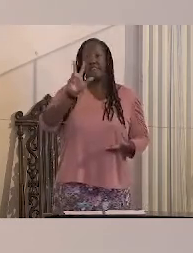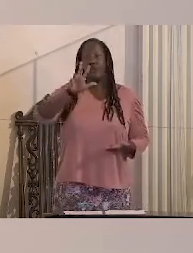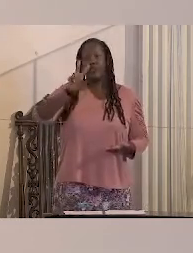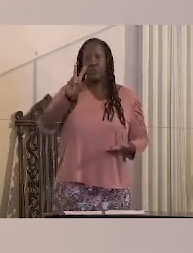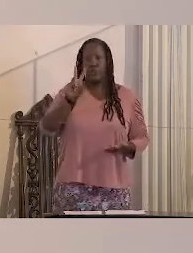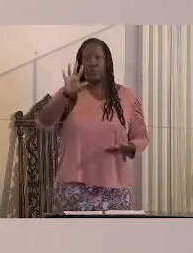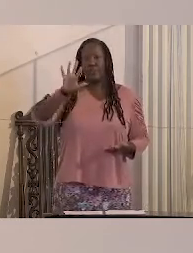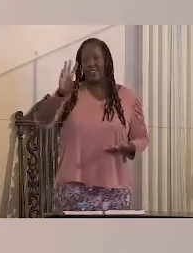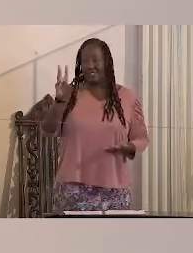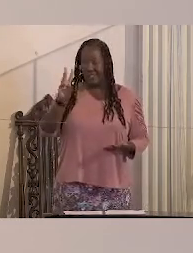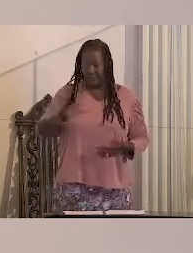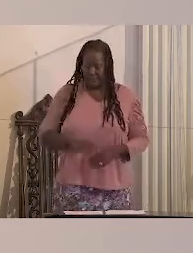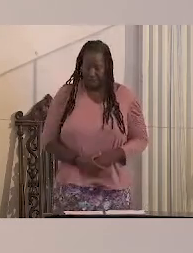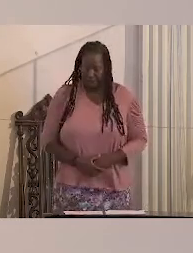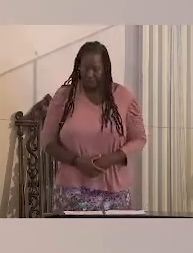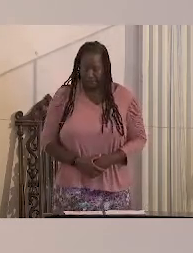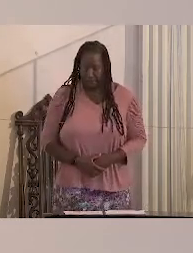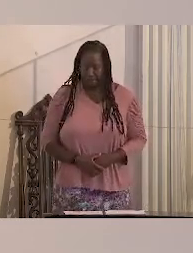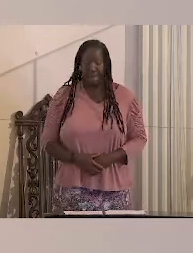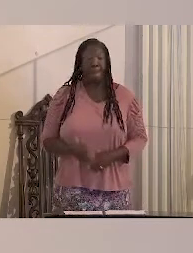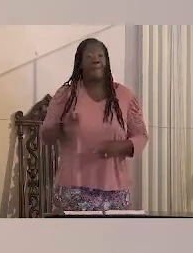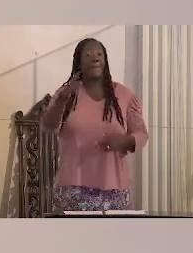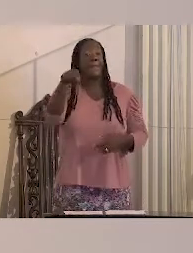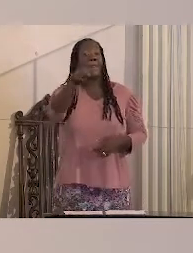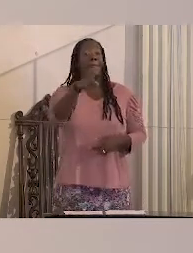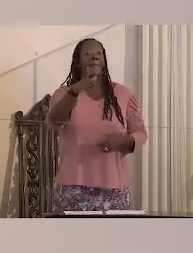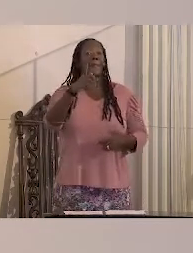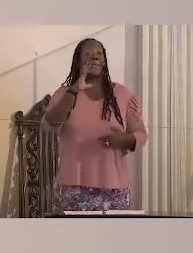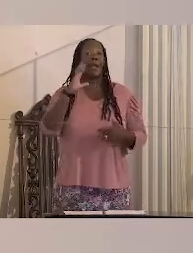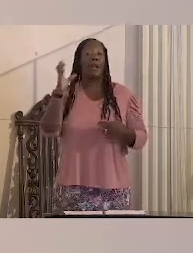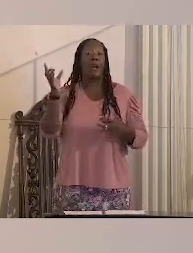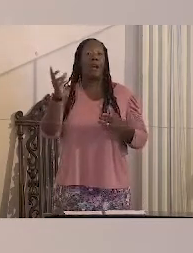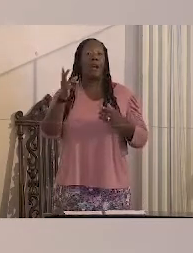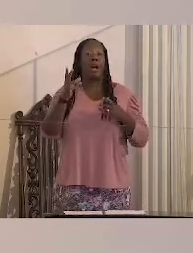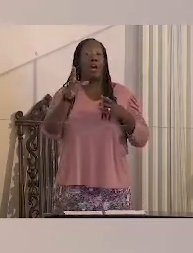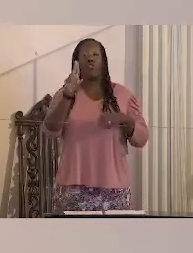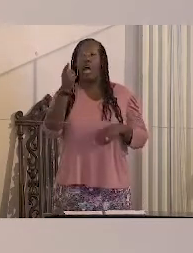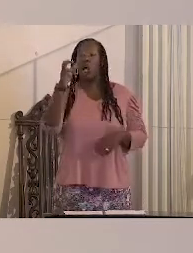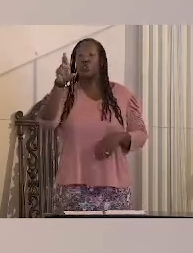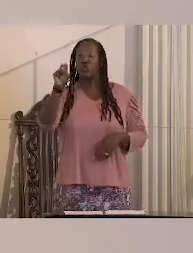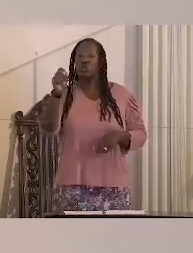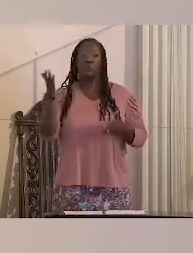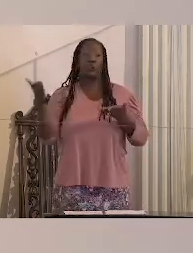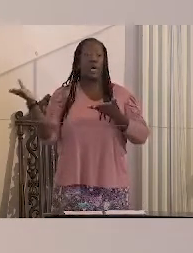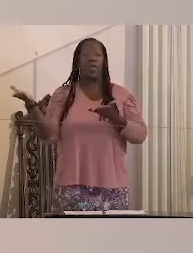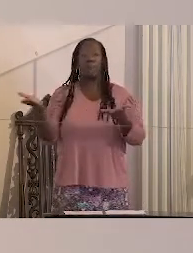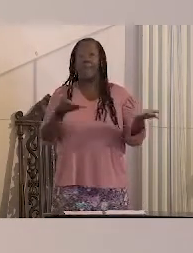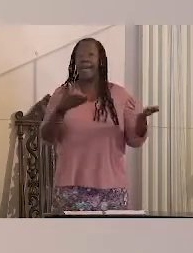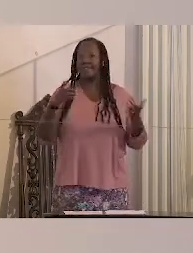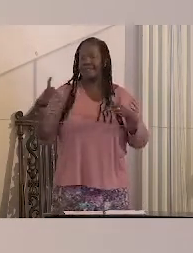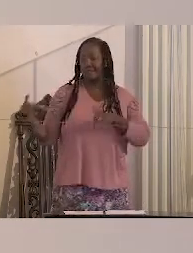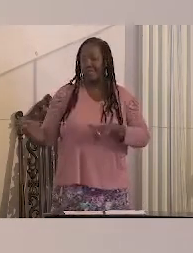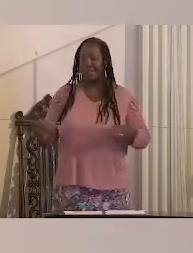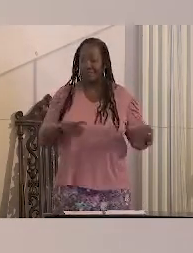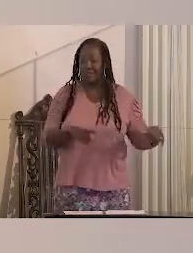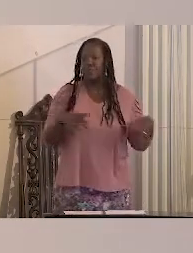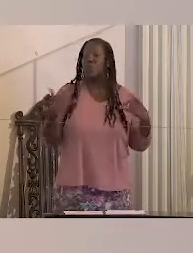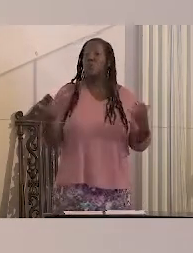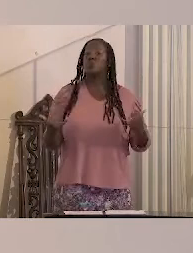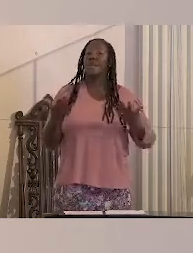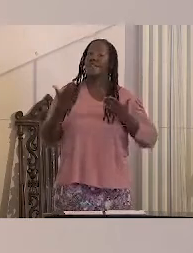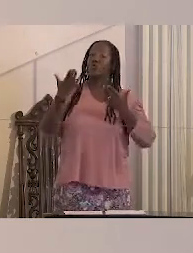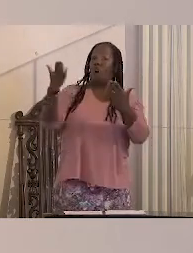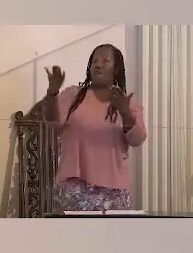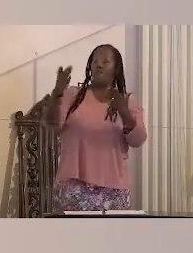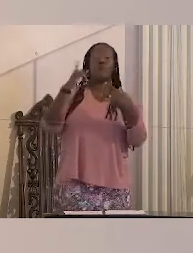The ushers in our sanctuary will be passing the plate. Today's offering will now be received.